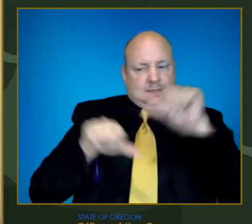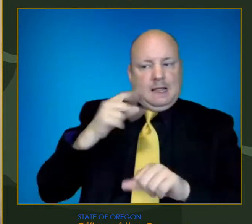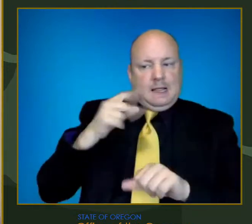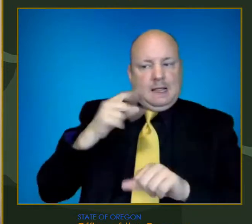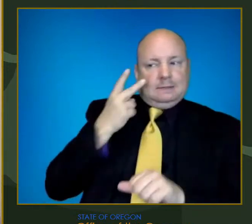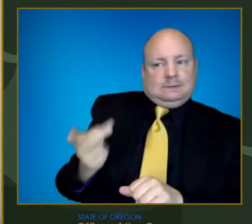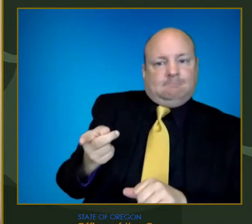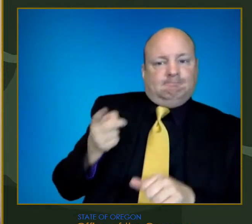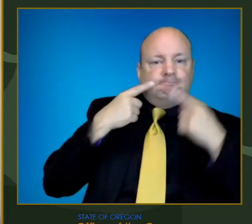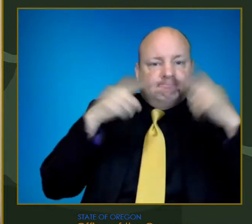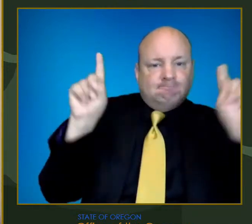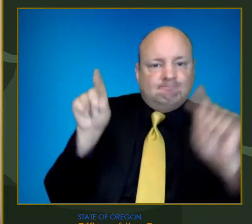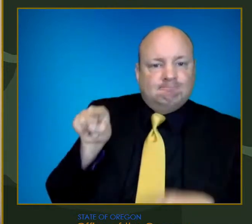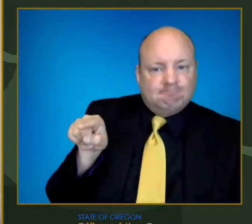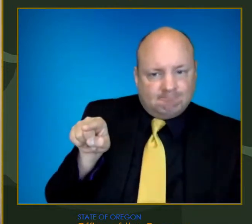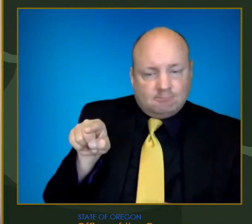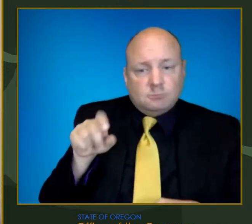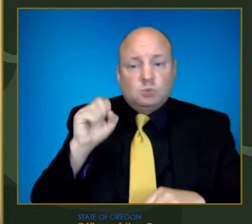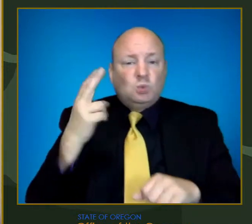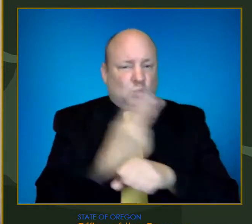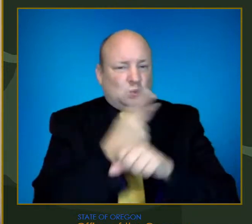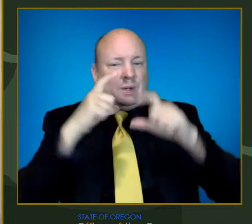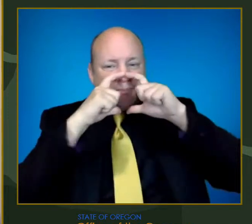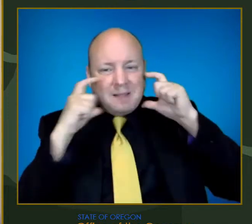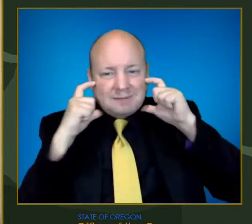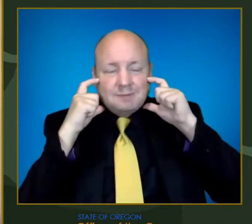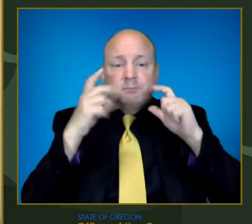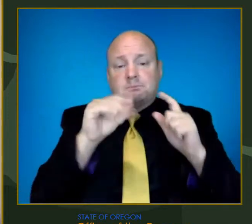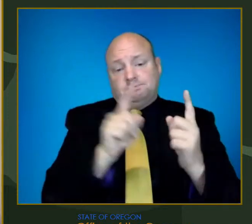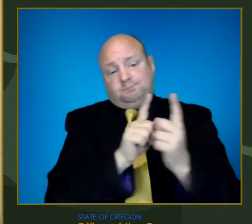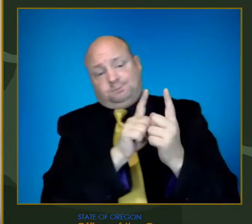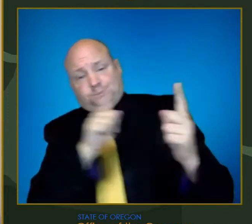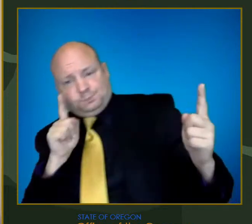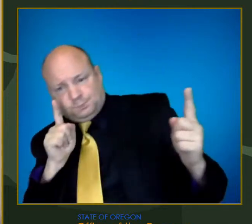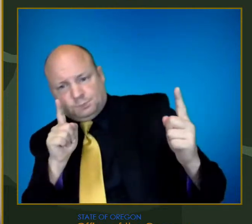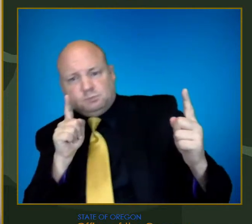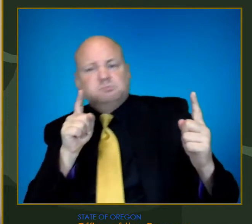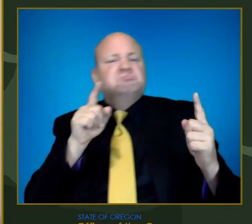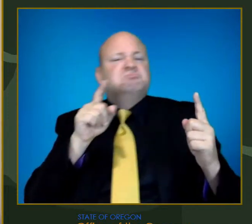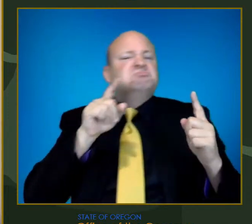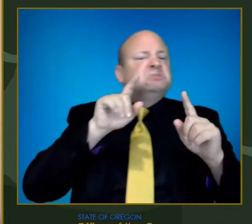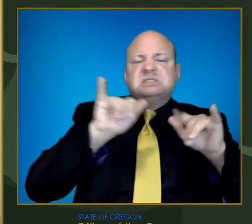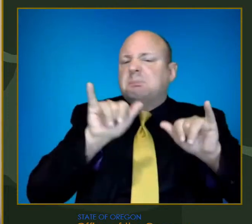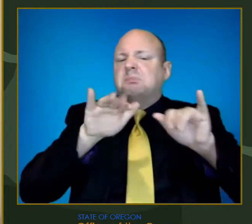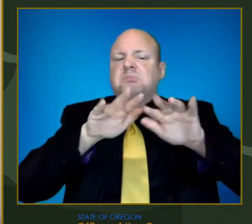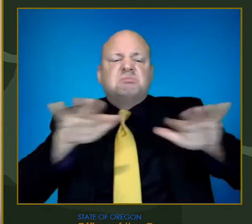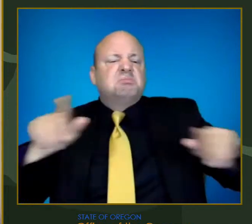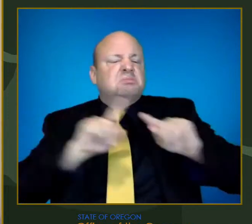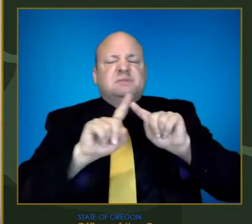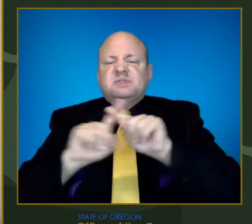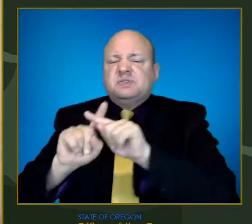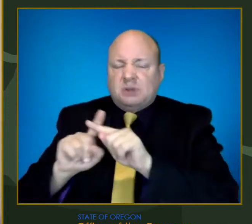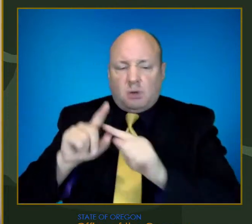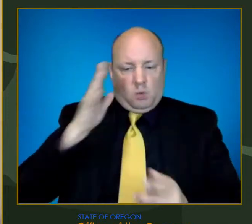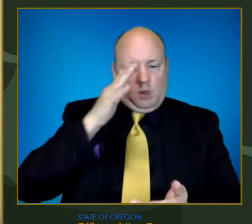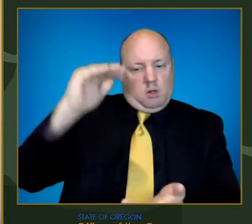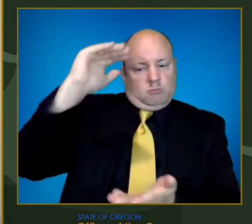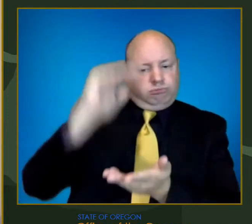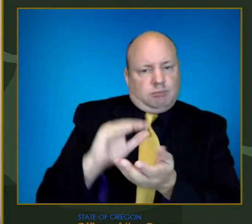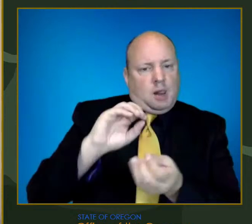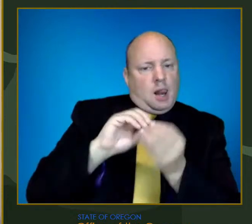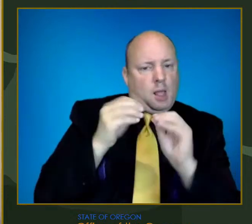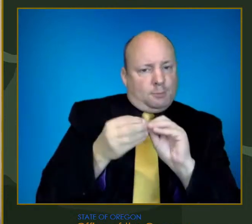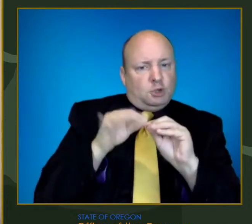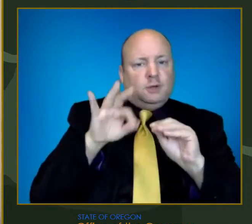intervention steps, reduce transmission. Data from numerous laboratory and community studies have demonstrated the effectiveness